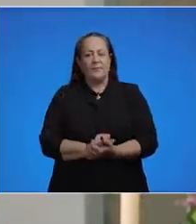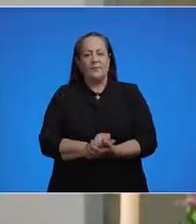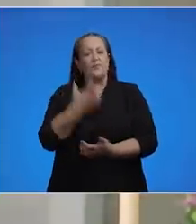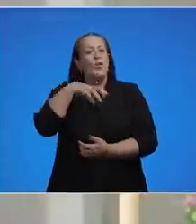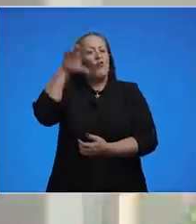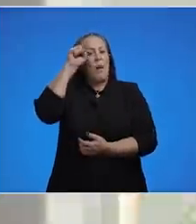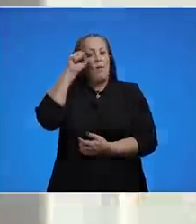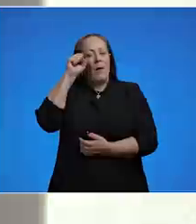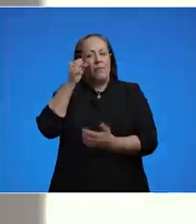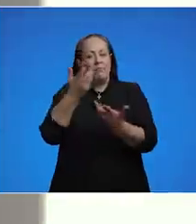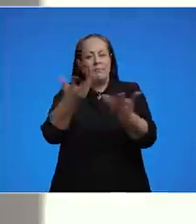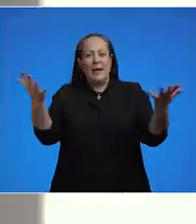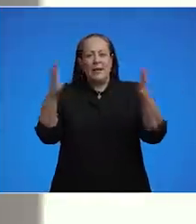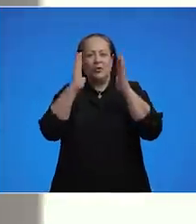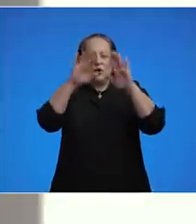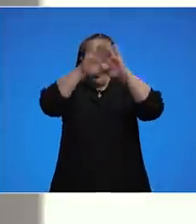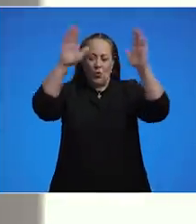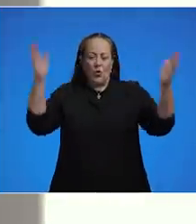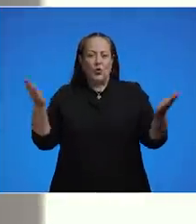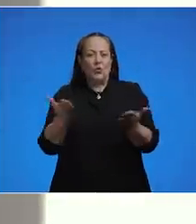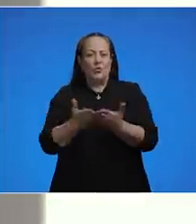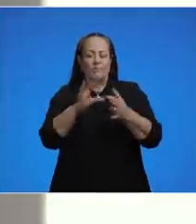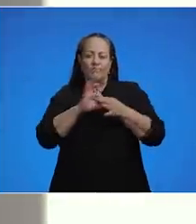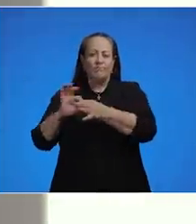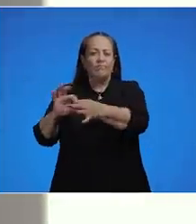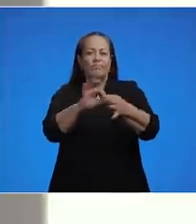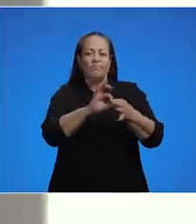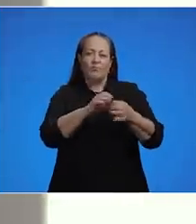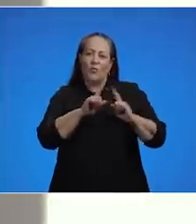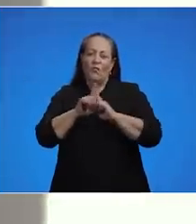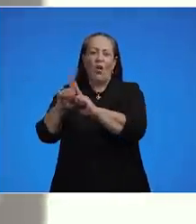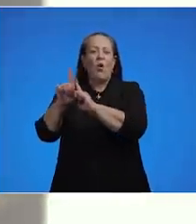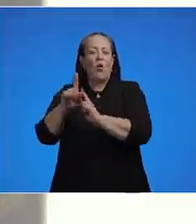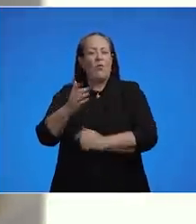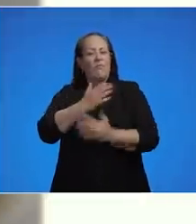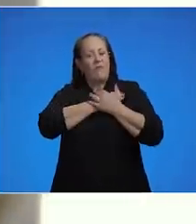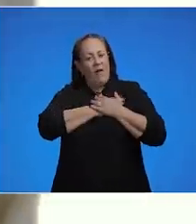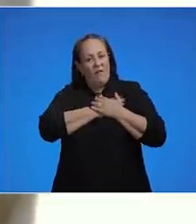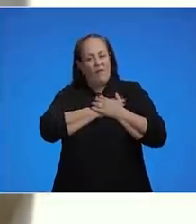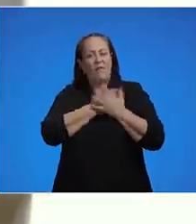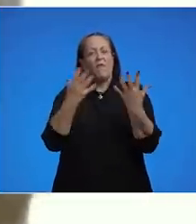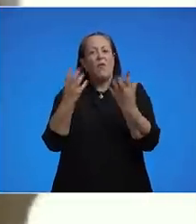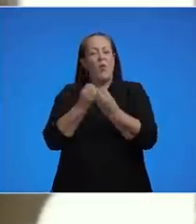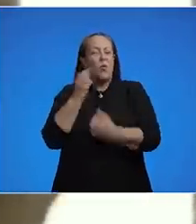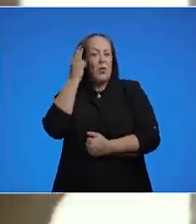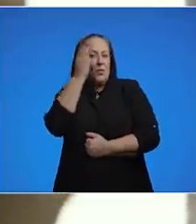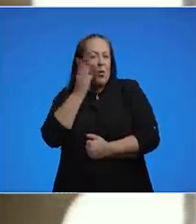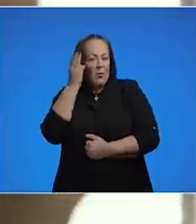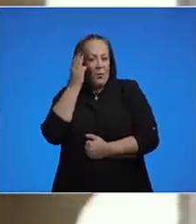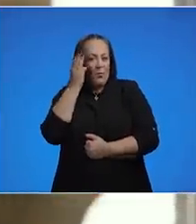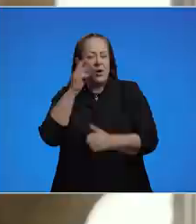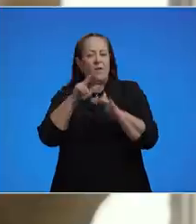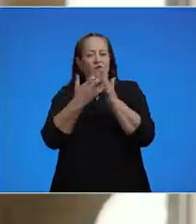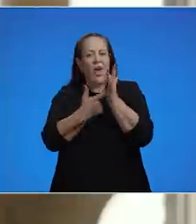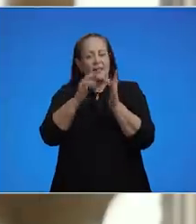Spirit. Remember, Lord, your church, spread throughout the world, and bring her to the fullness of charity,